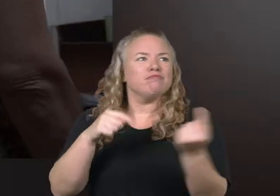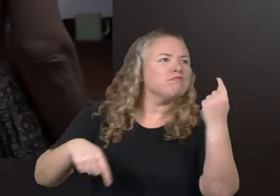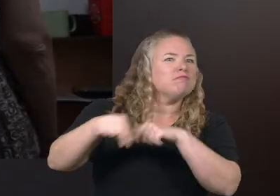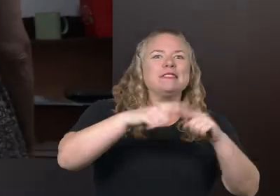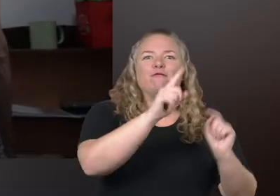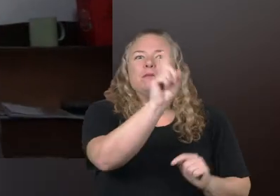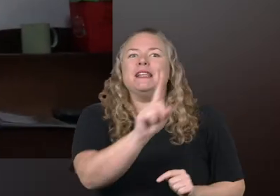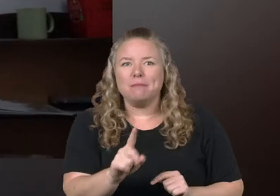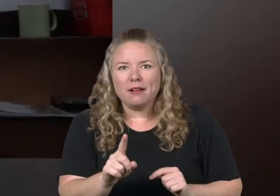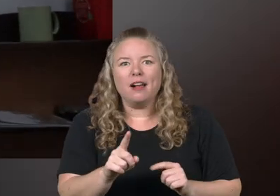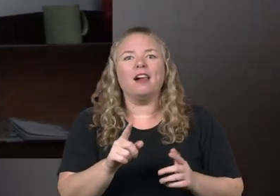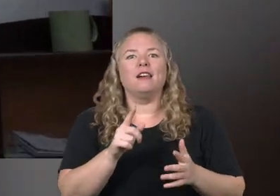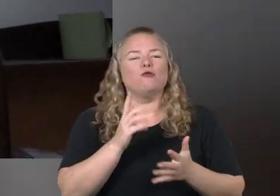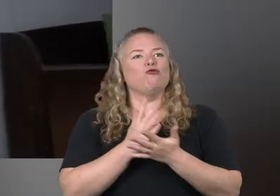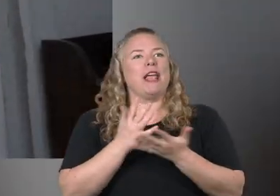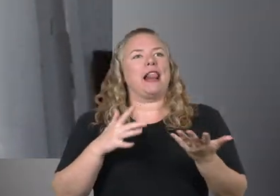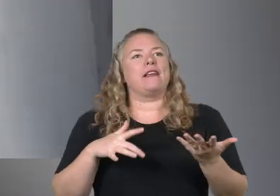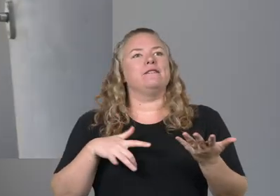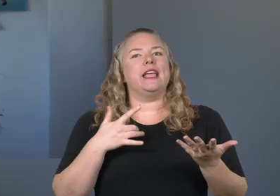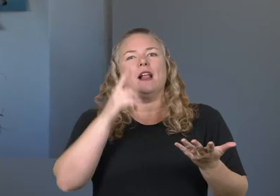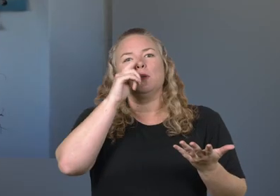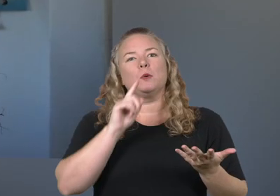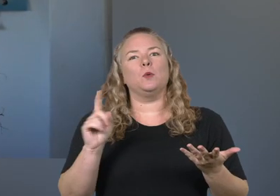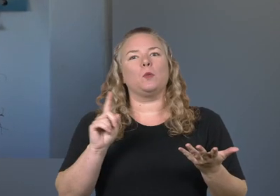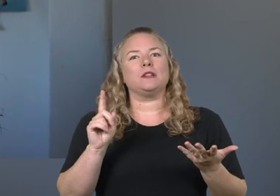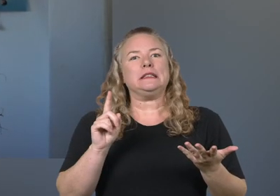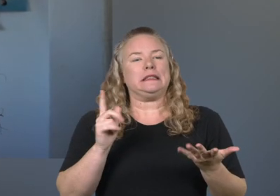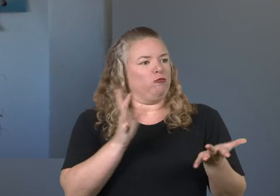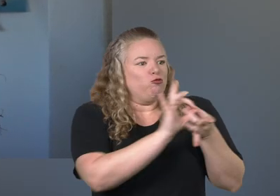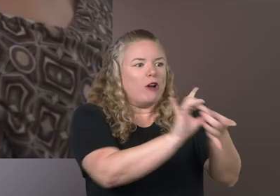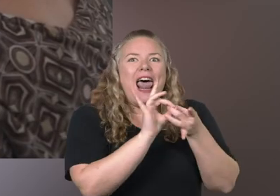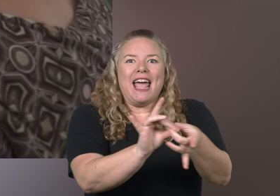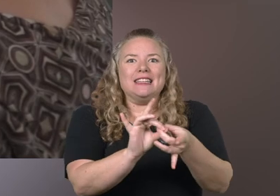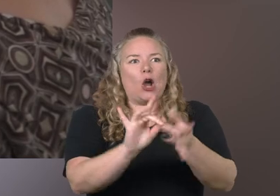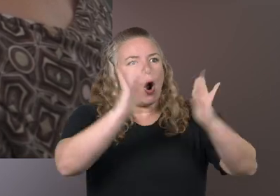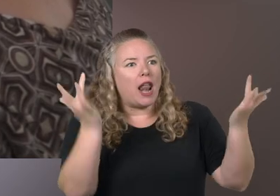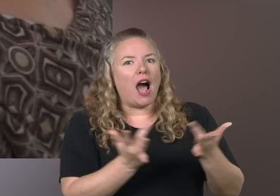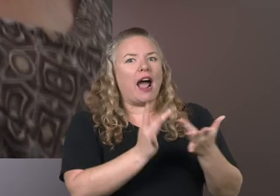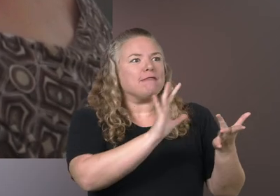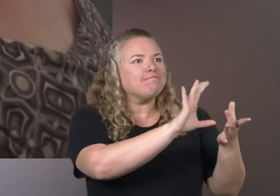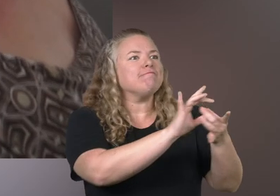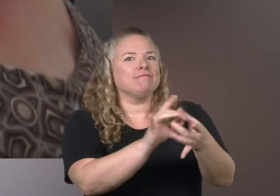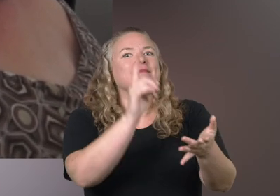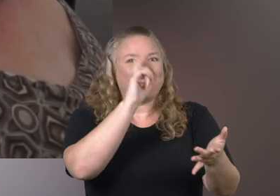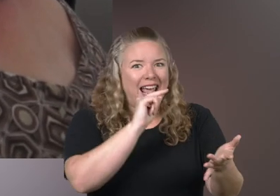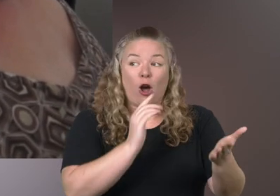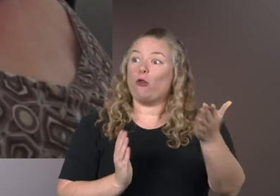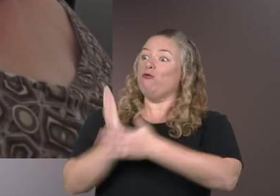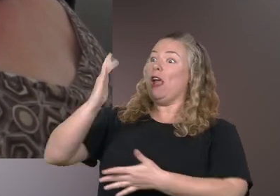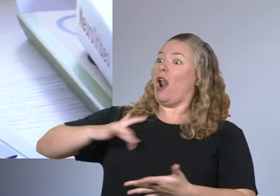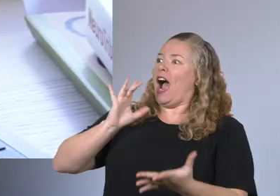easily connecting to people who you could, you know, really relate to in ways that hadn't been